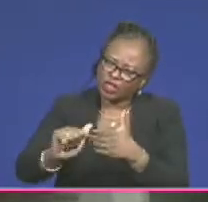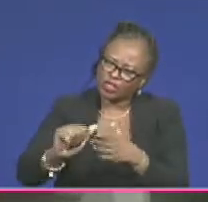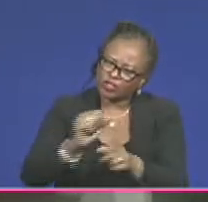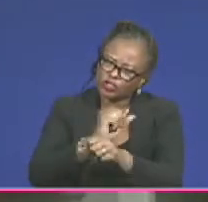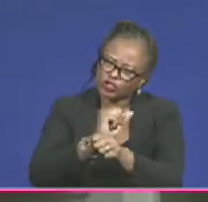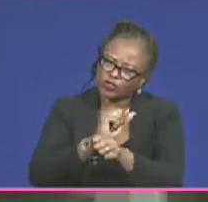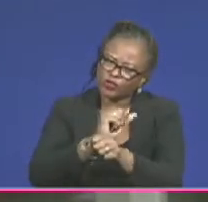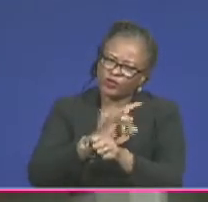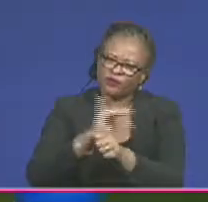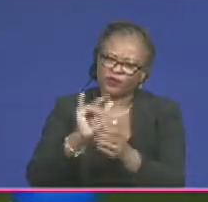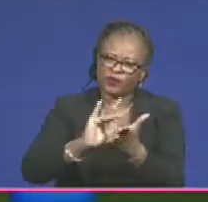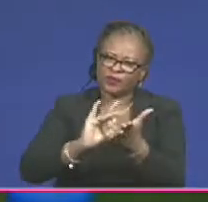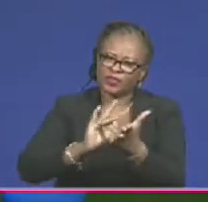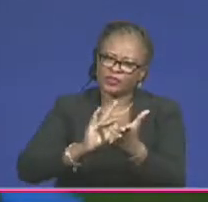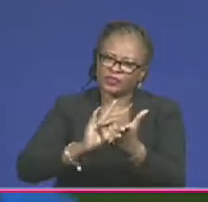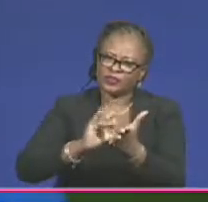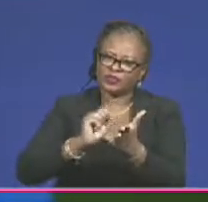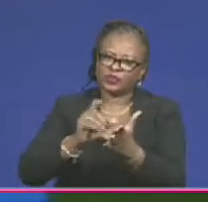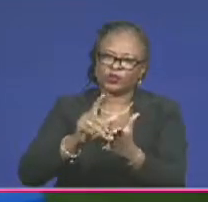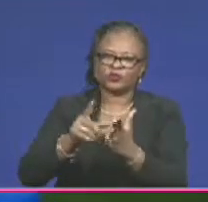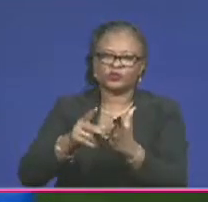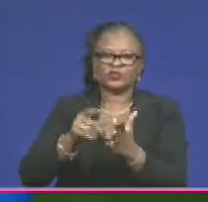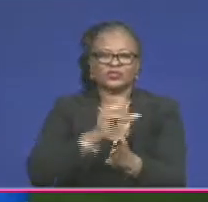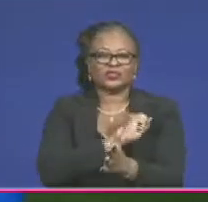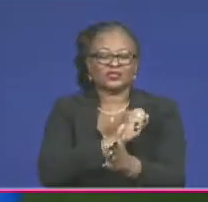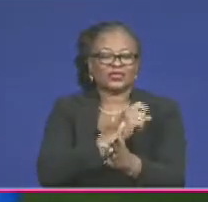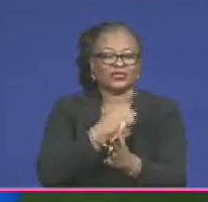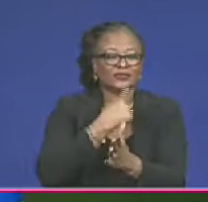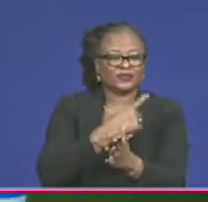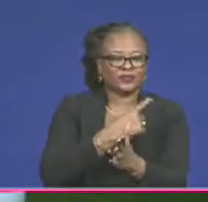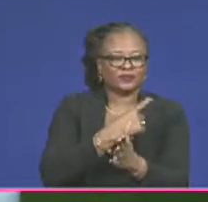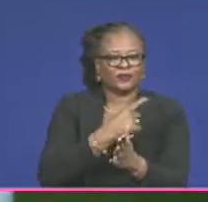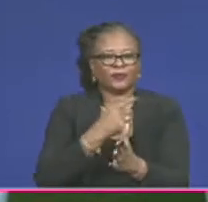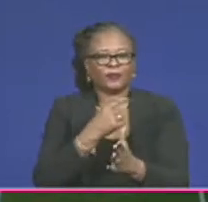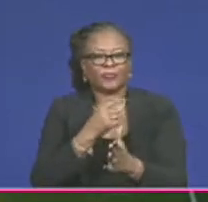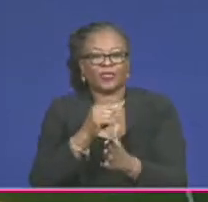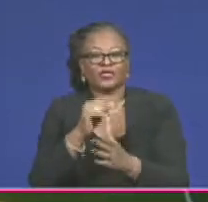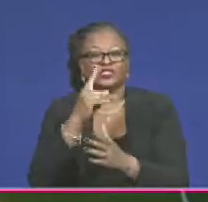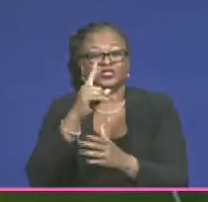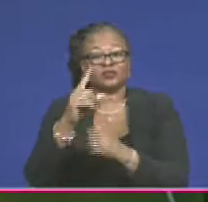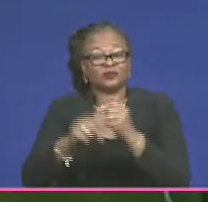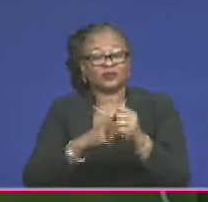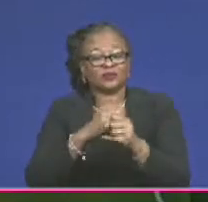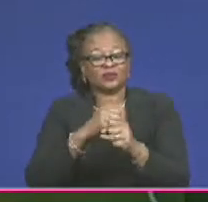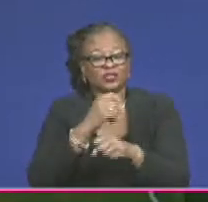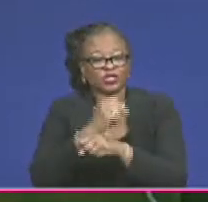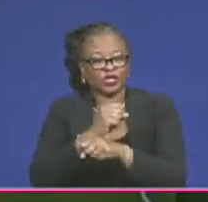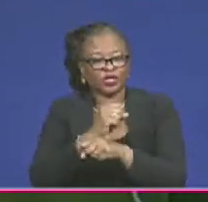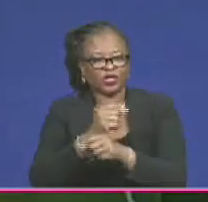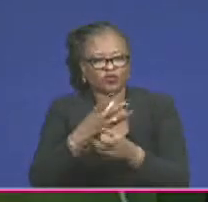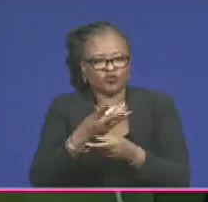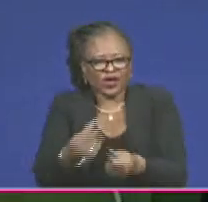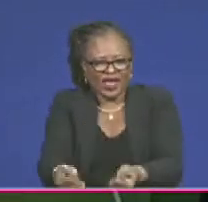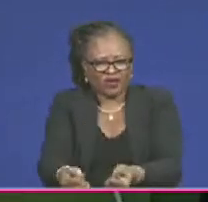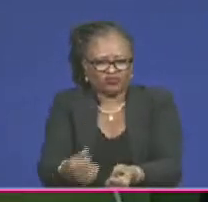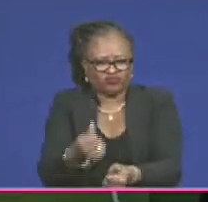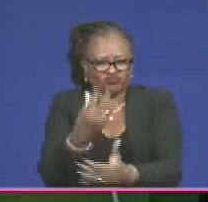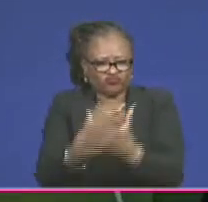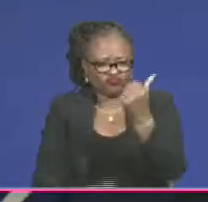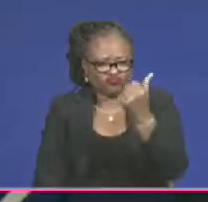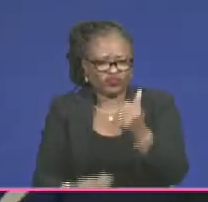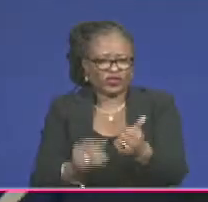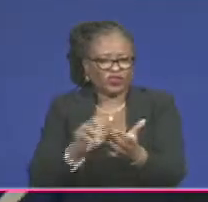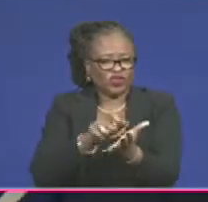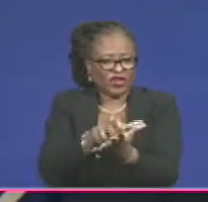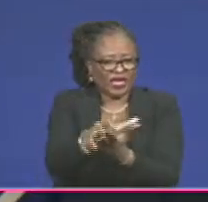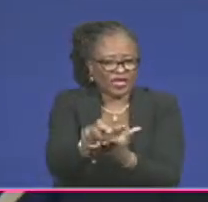annual quota of medicines. Still, he says, by a certain time in the year, the Bahamas finds that it's run out of narcotics. So if you're a cancer